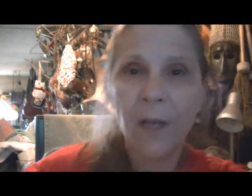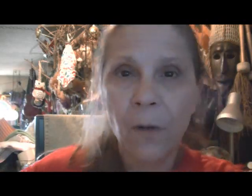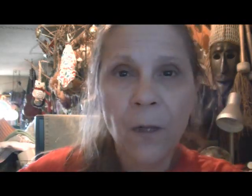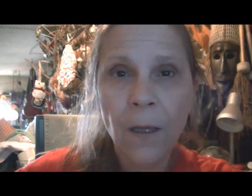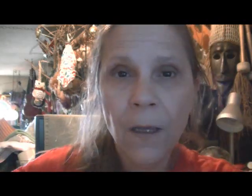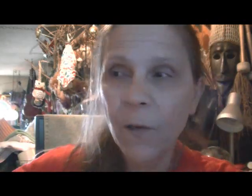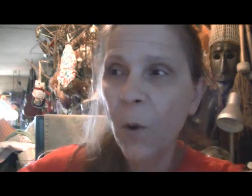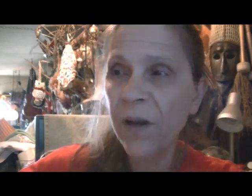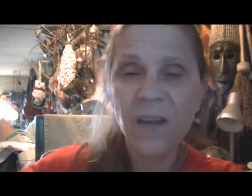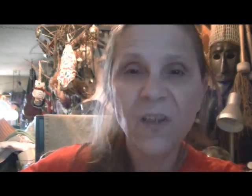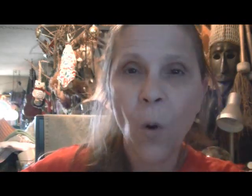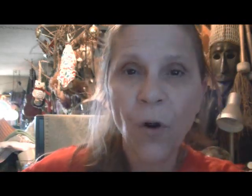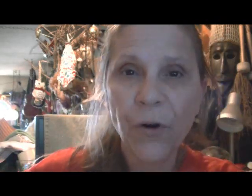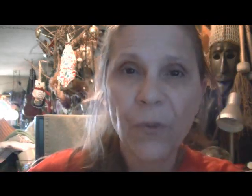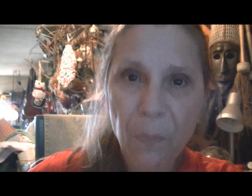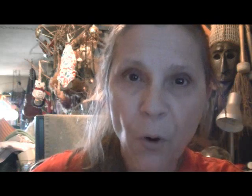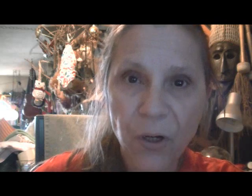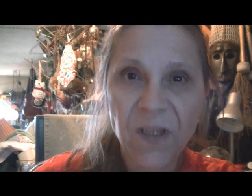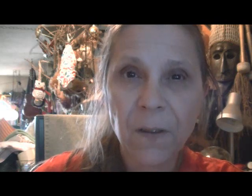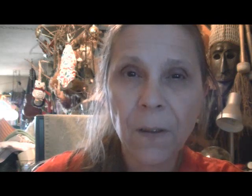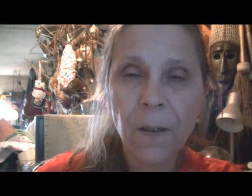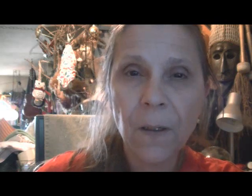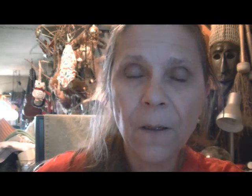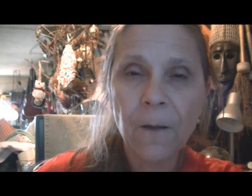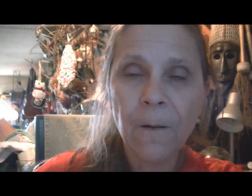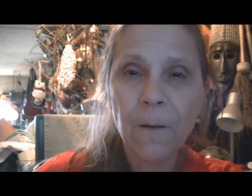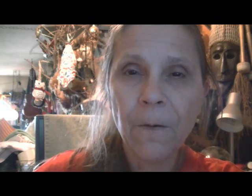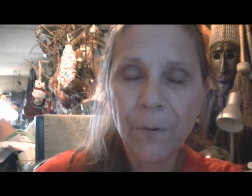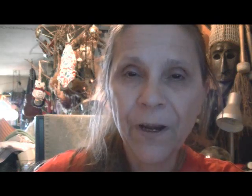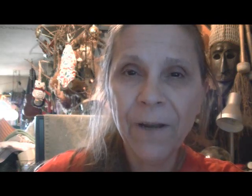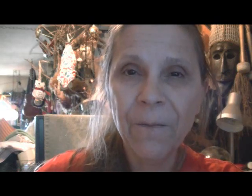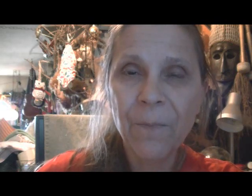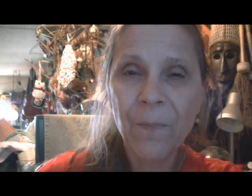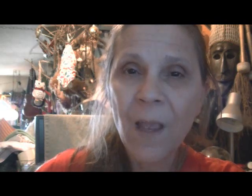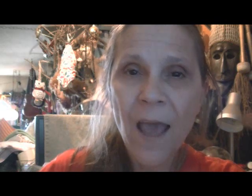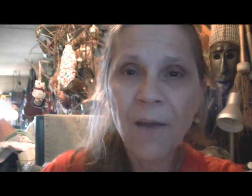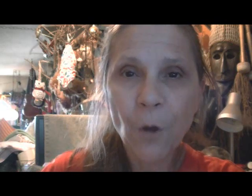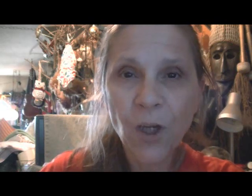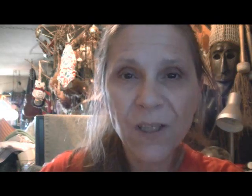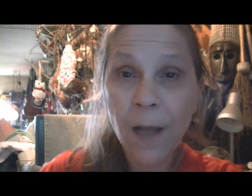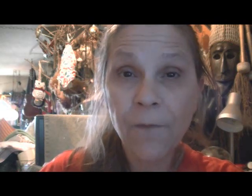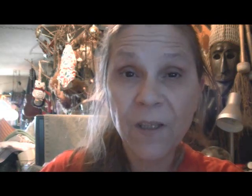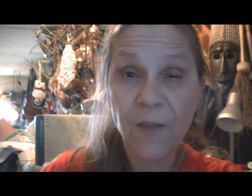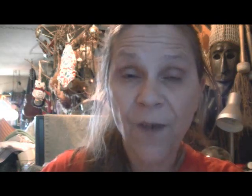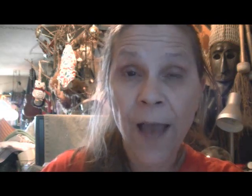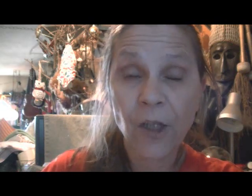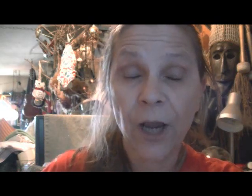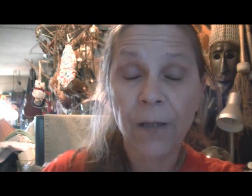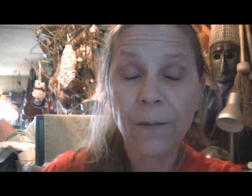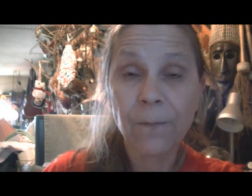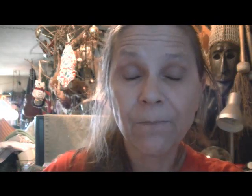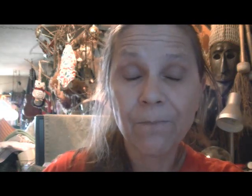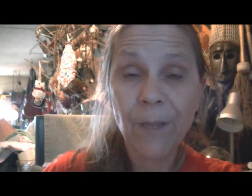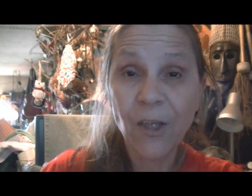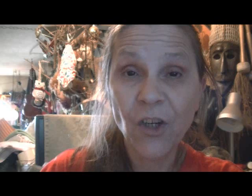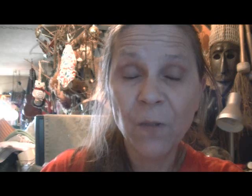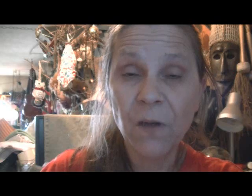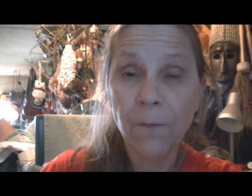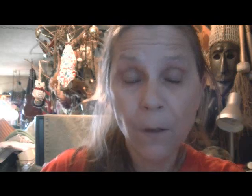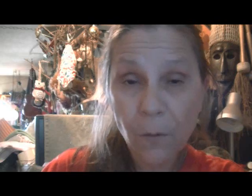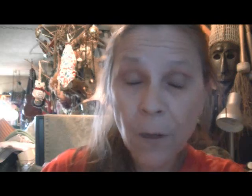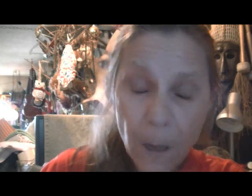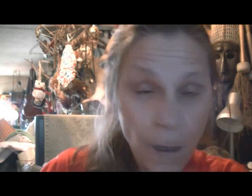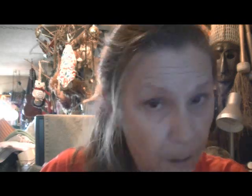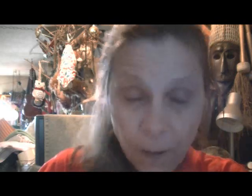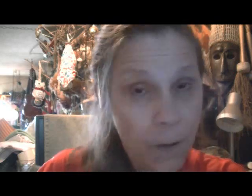fucking printed out in one of these coroner reports, right? And of course, none of this is fact checked in terms